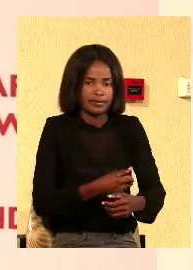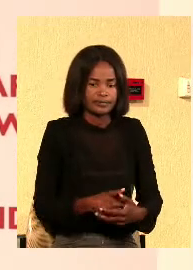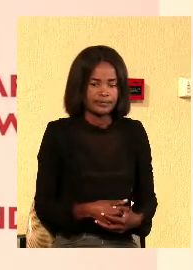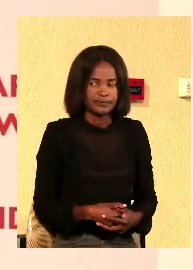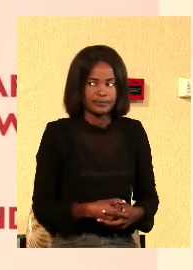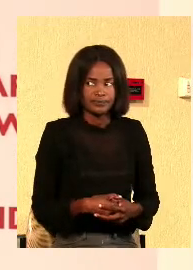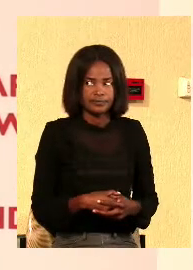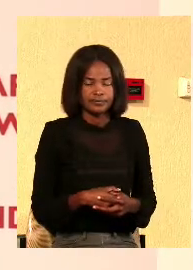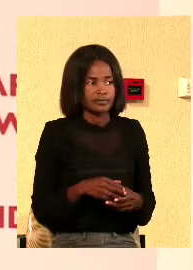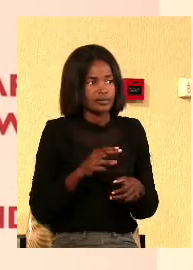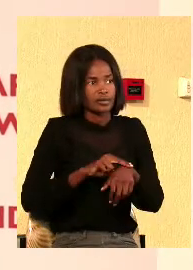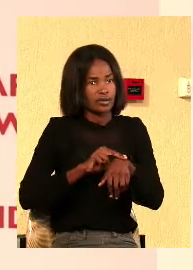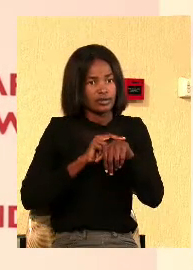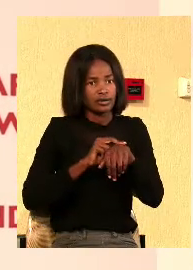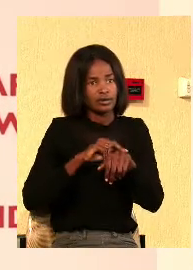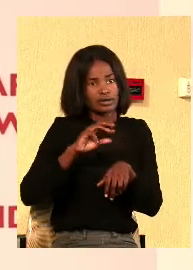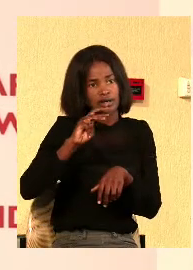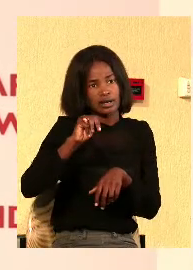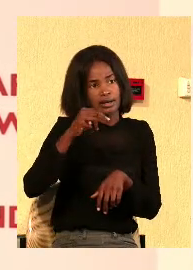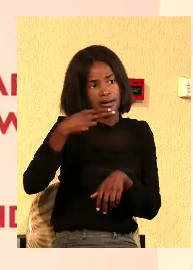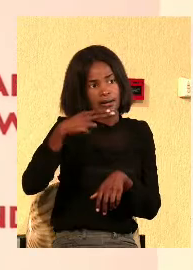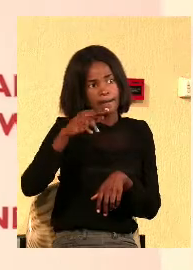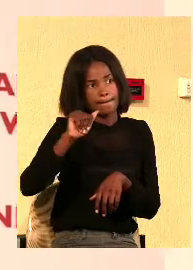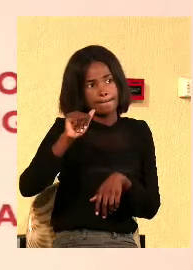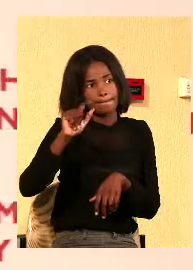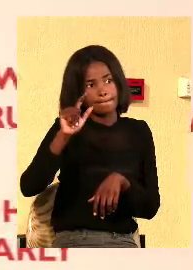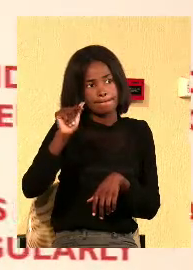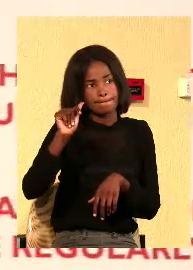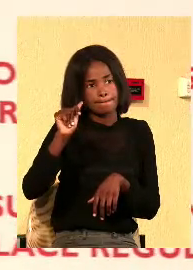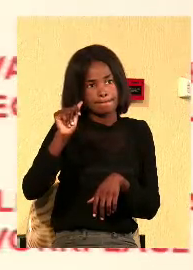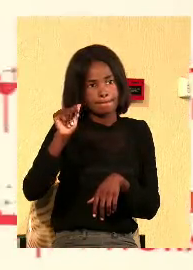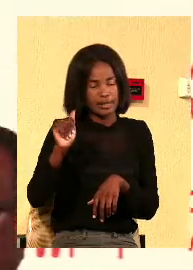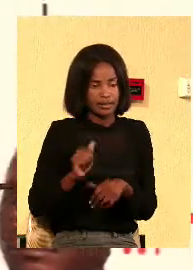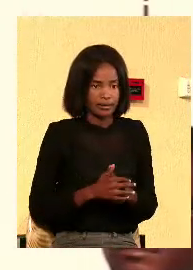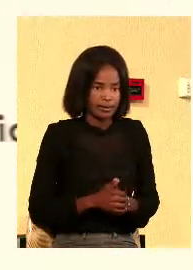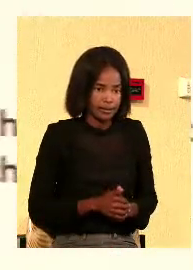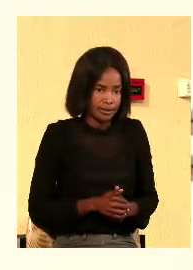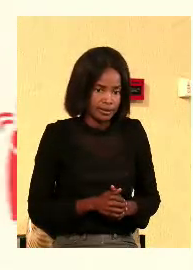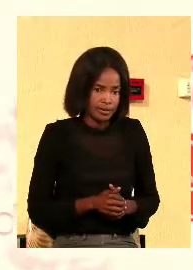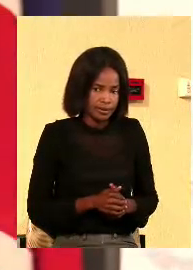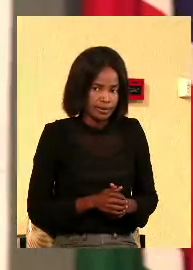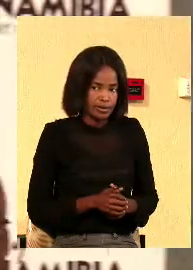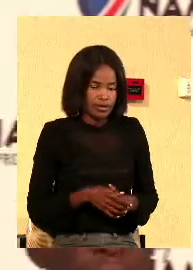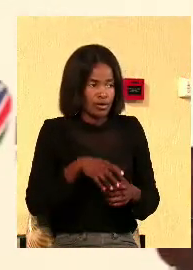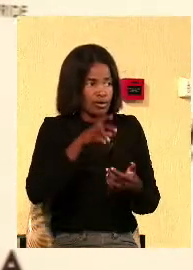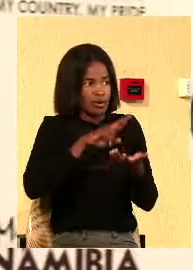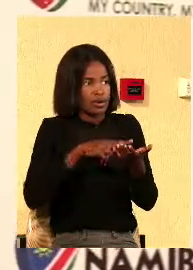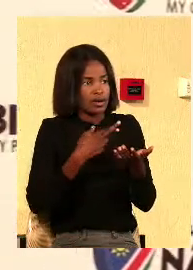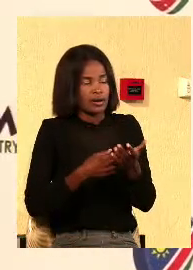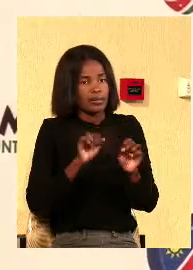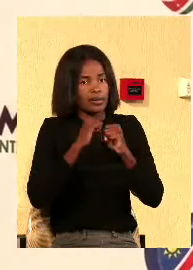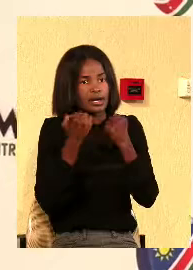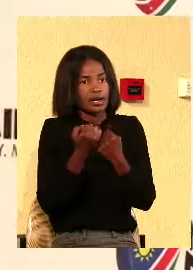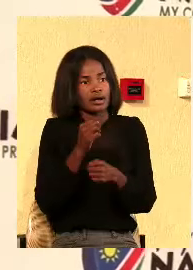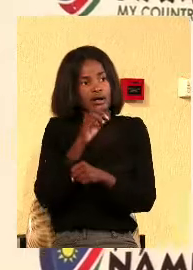Okay. Dr. Mhata, can I turn to you? You represent the WHO, but